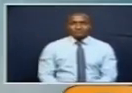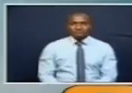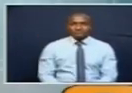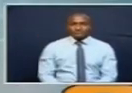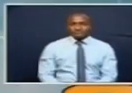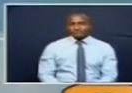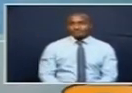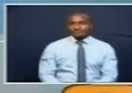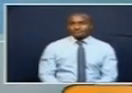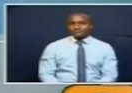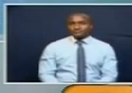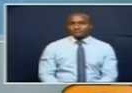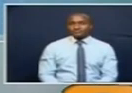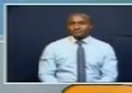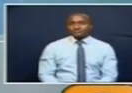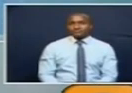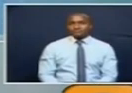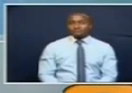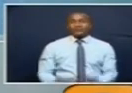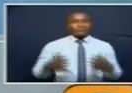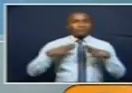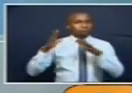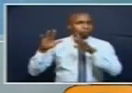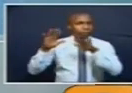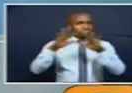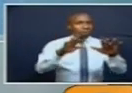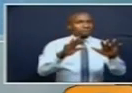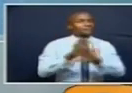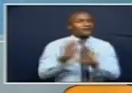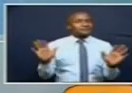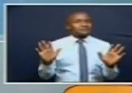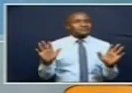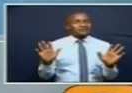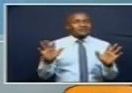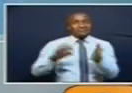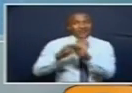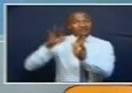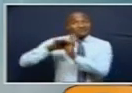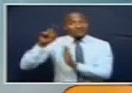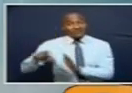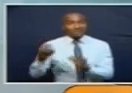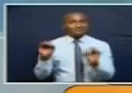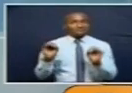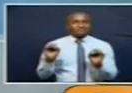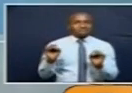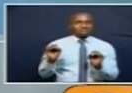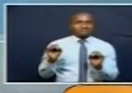Right, and we have Juma Mkenya. Rally attendance is just that, no relationship with votes. Okay.